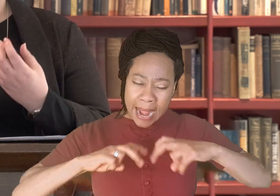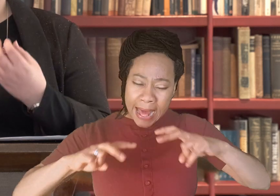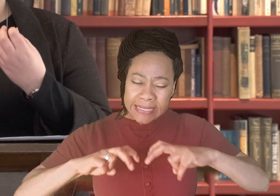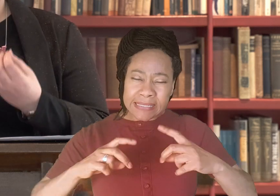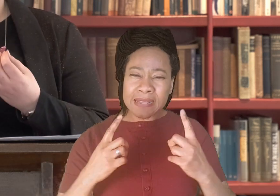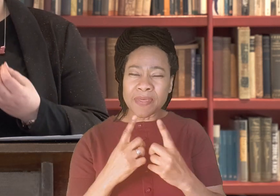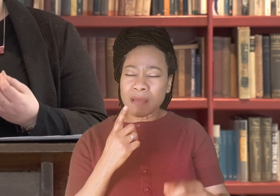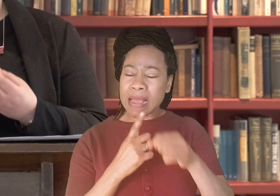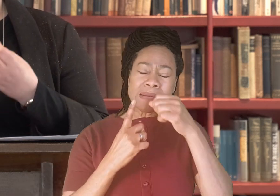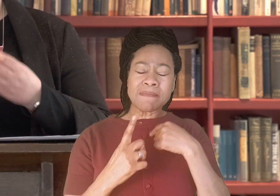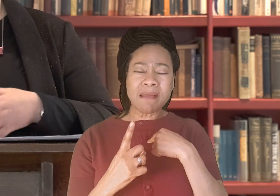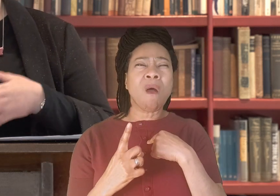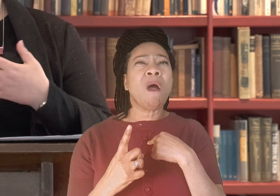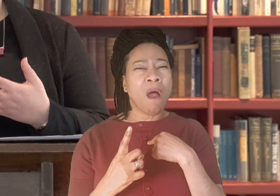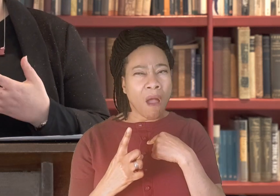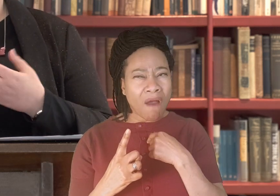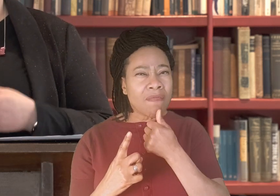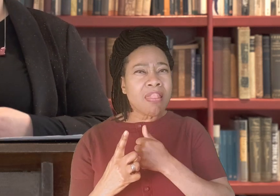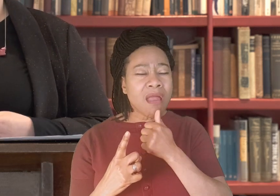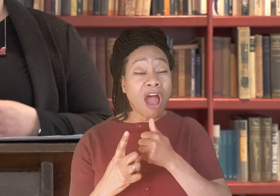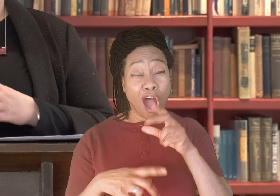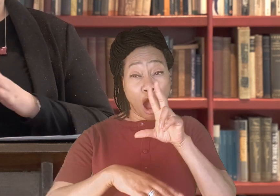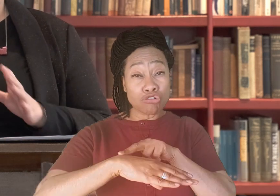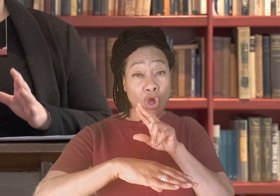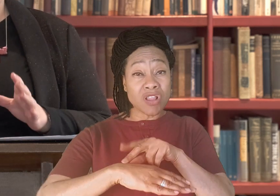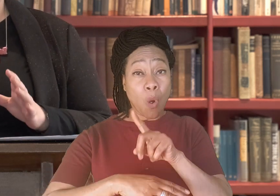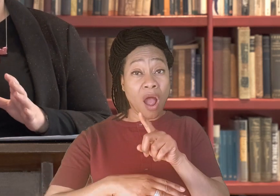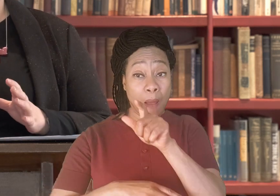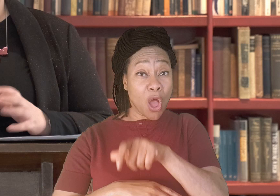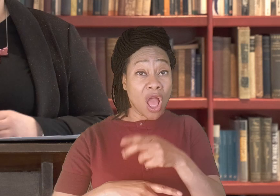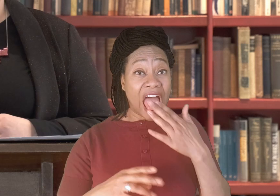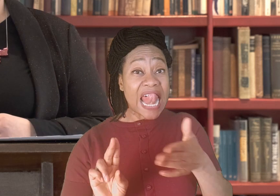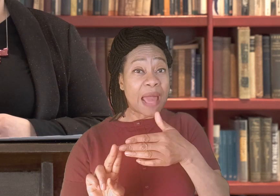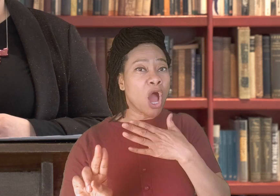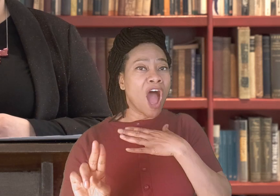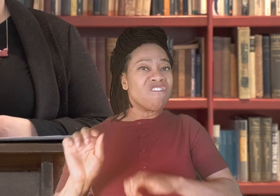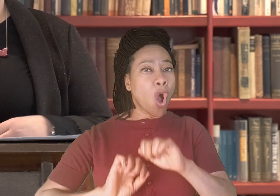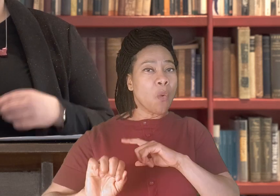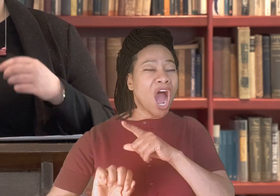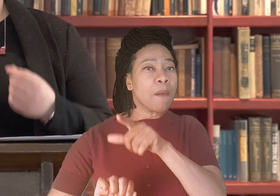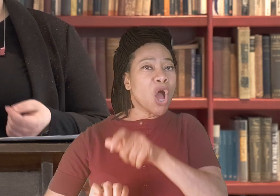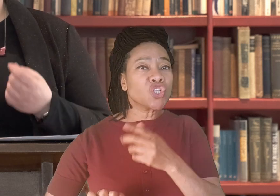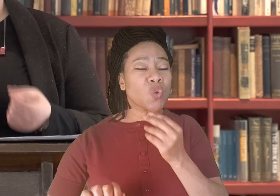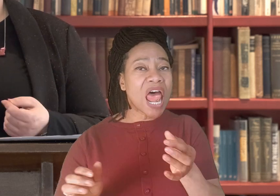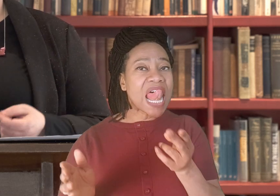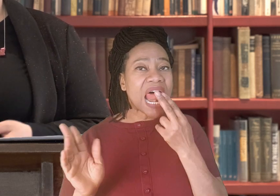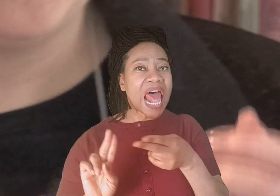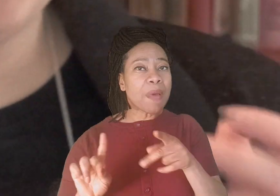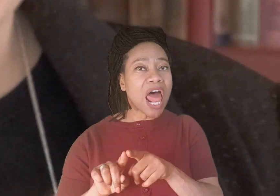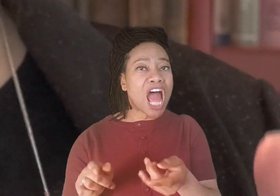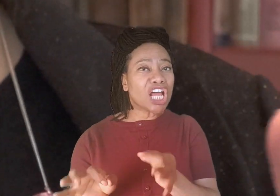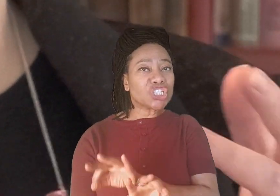was the notion that as a doctor you want to avoid labelling people because they'll use that label as an excuse. Freud